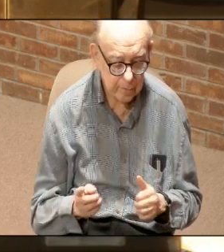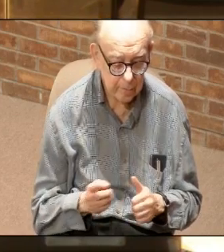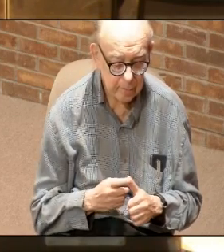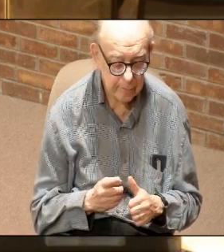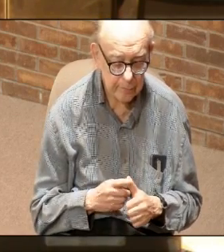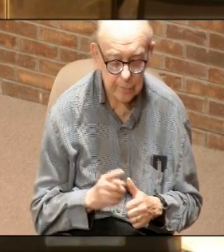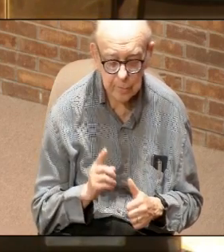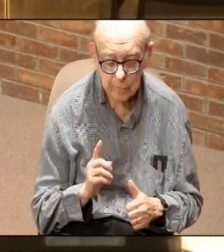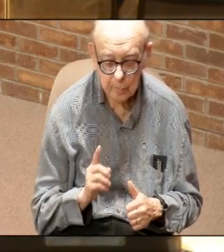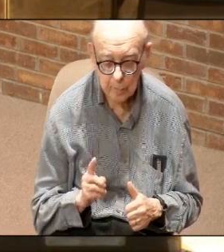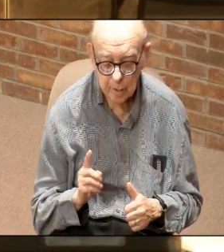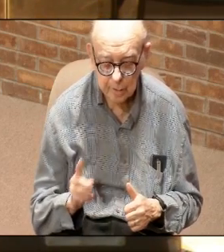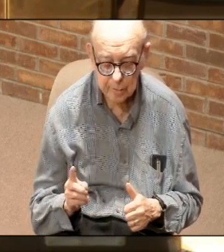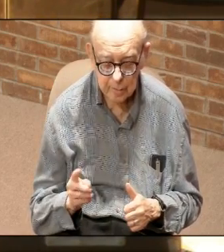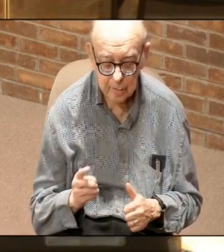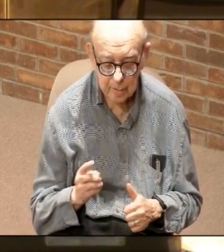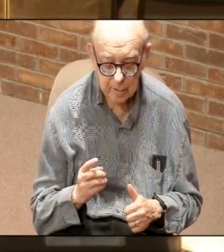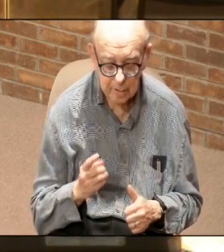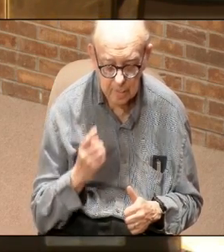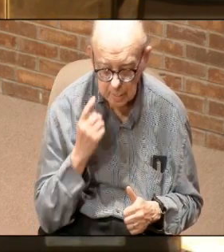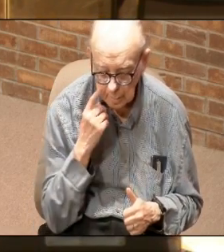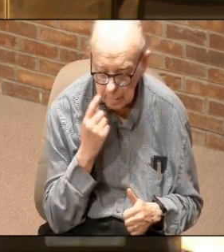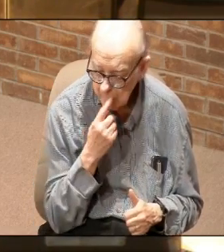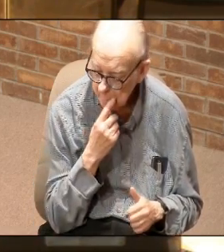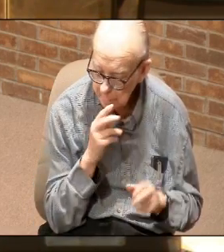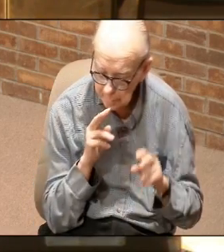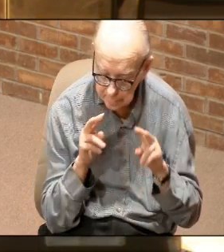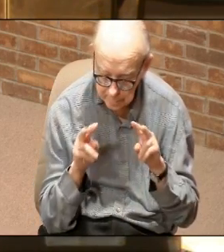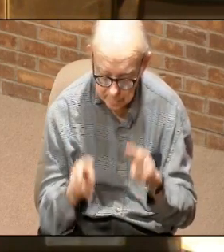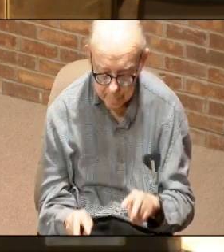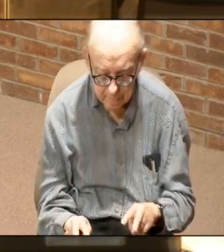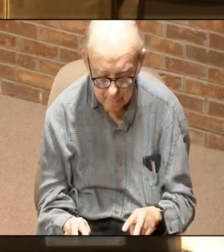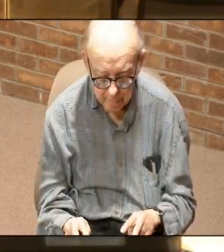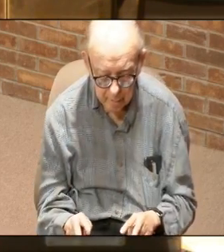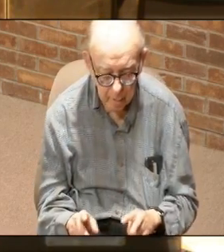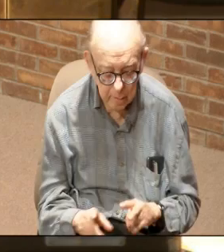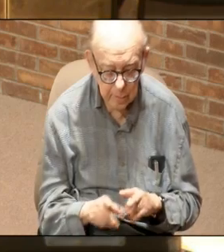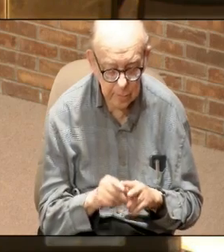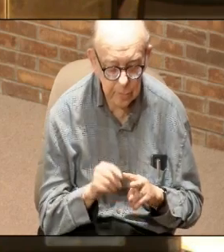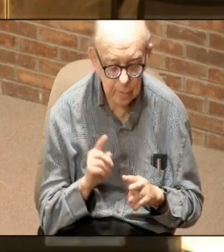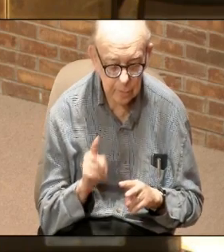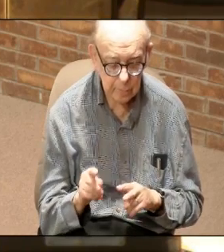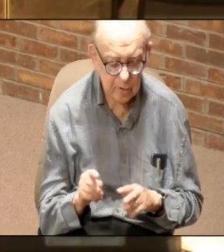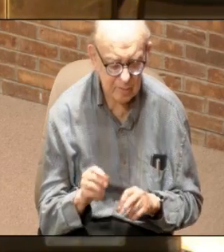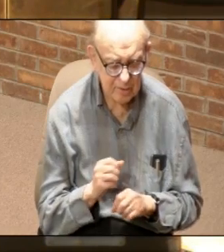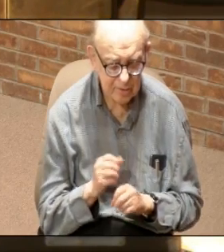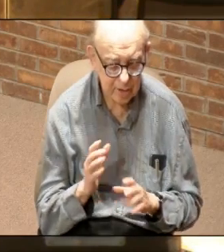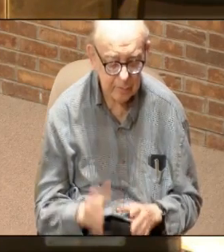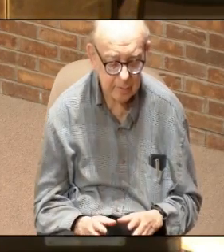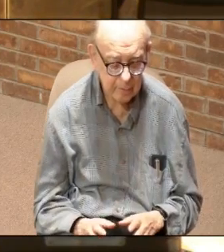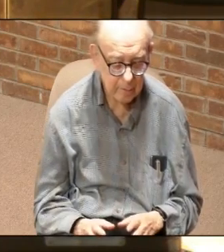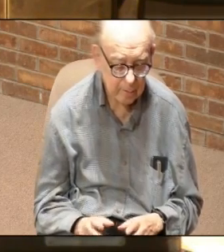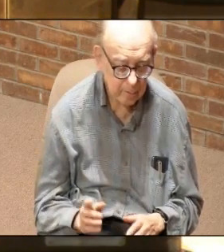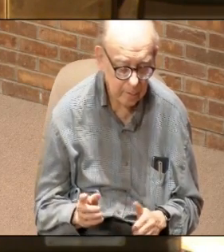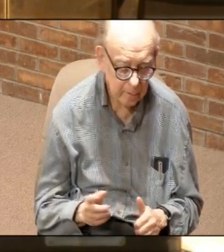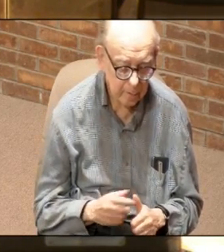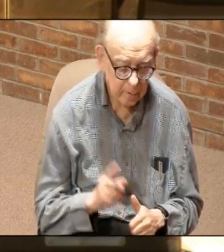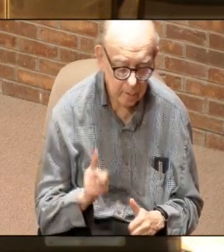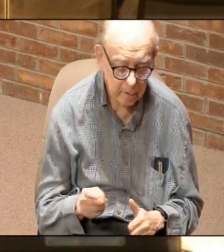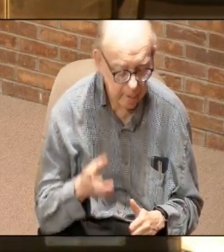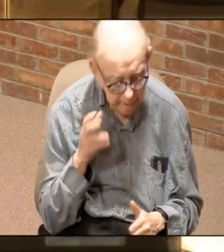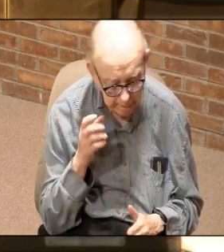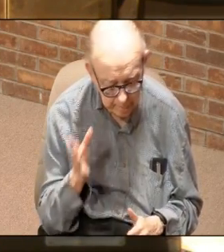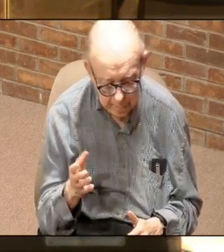first ones to lay your eyes on the Messiah. You're going to be the first one to hear